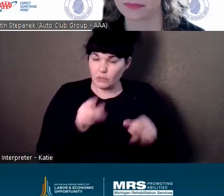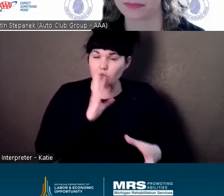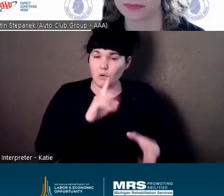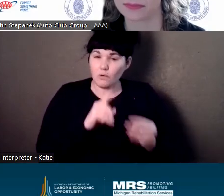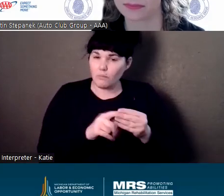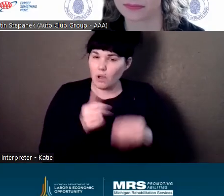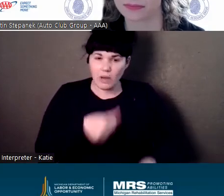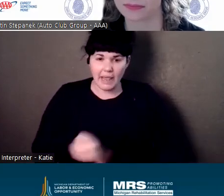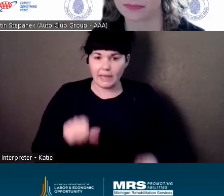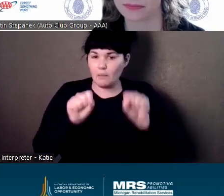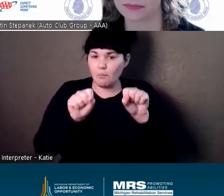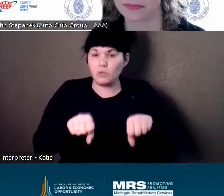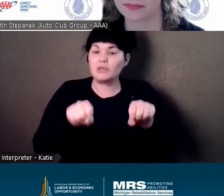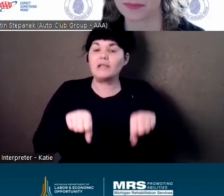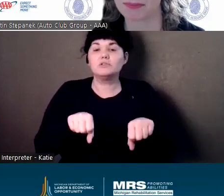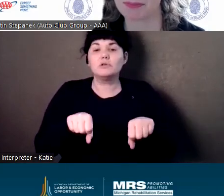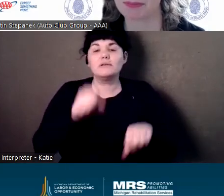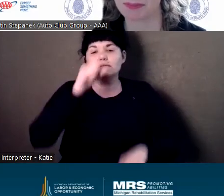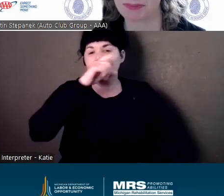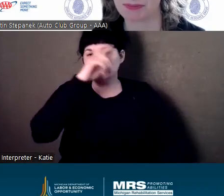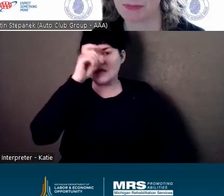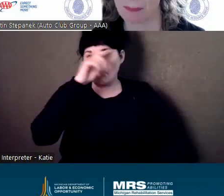work experiences, which I think I just talked about, but